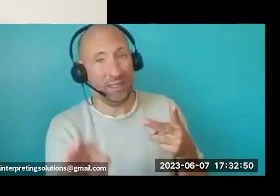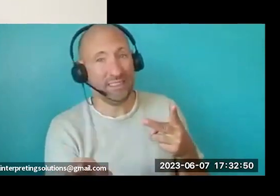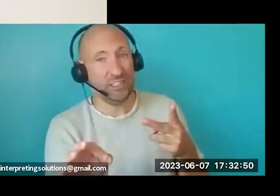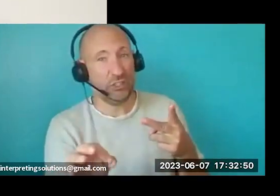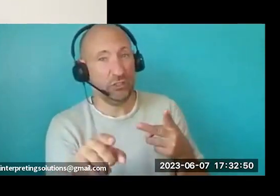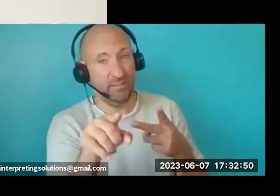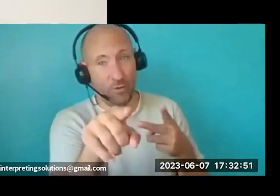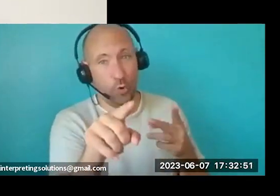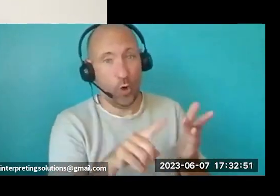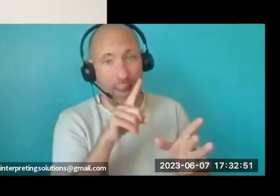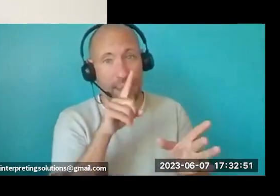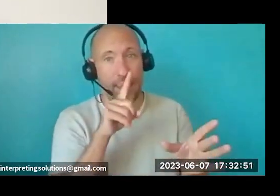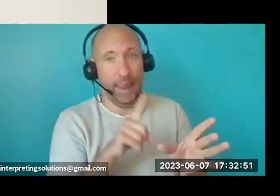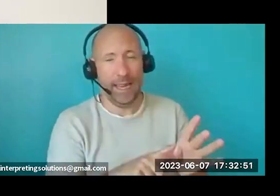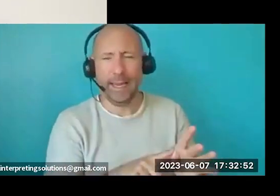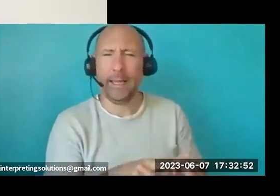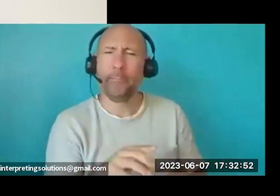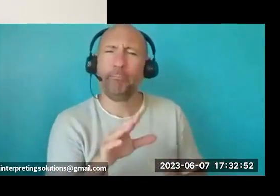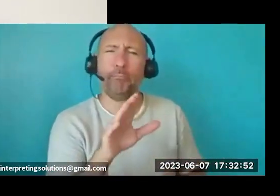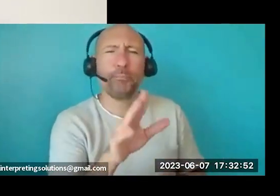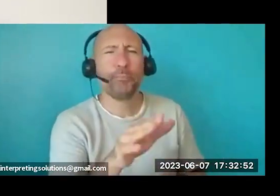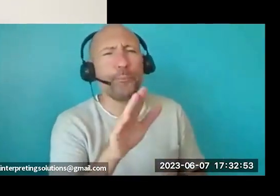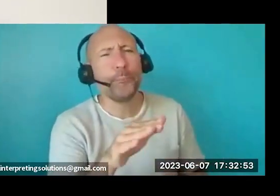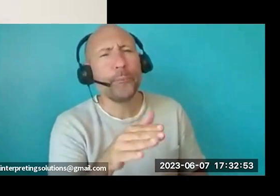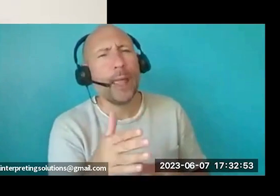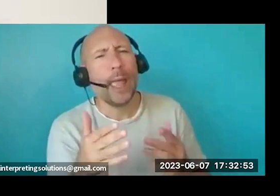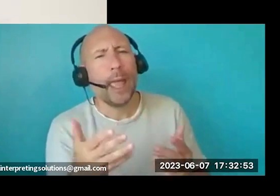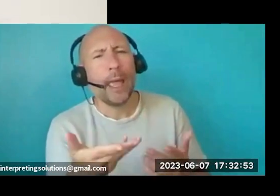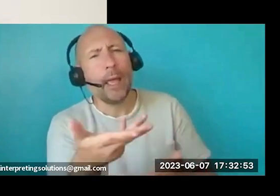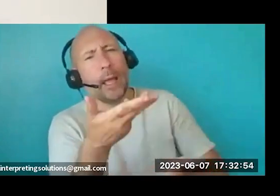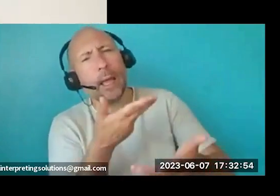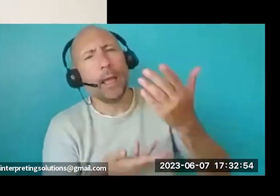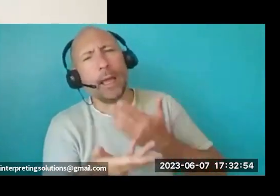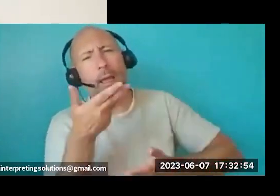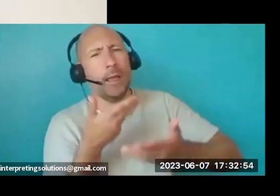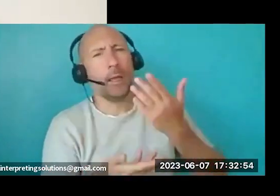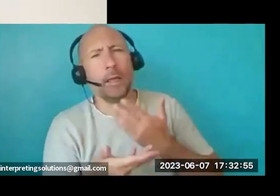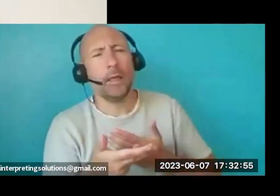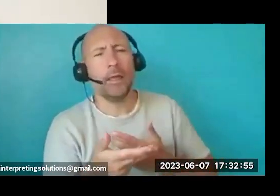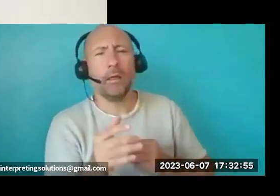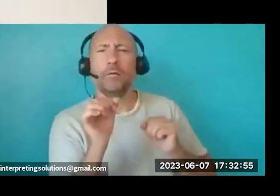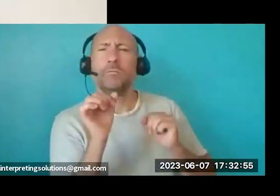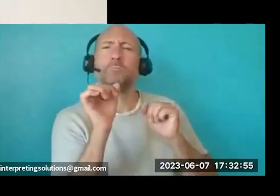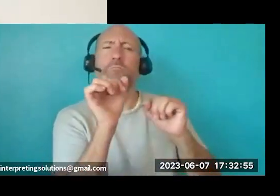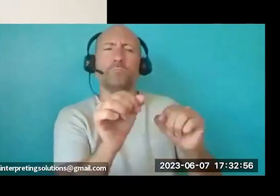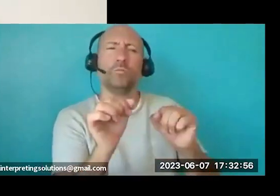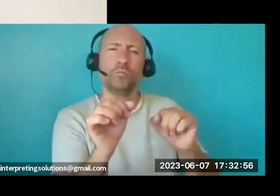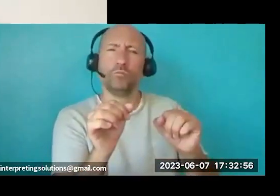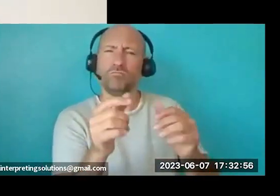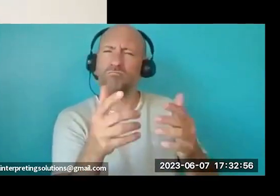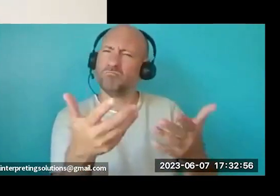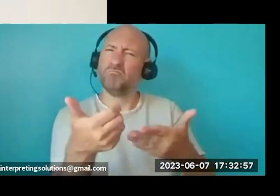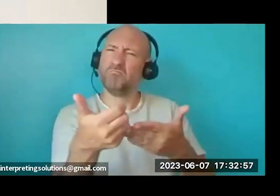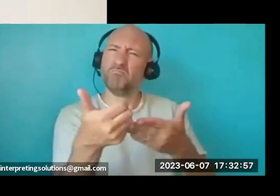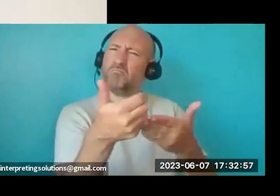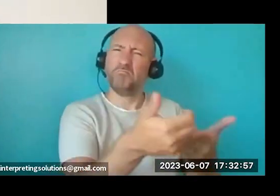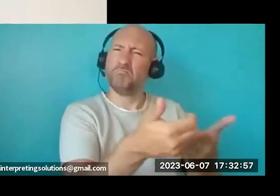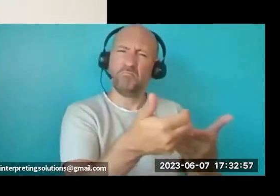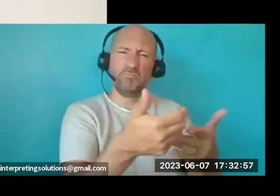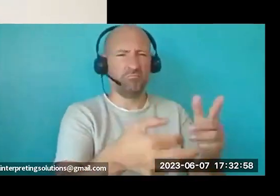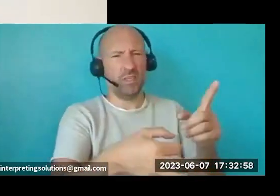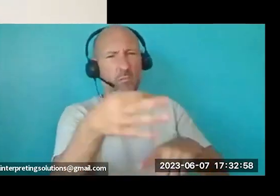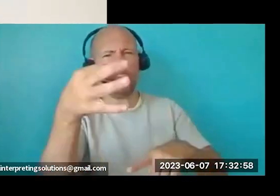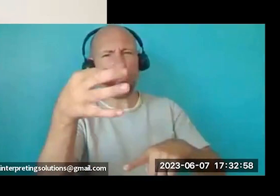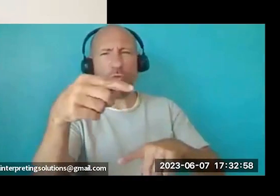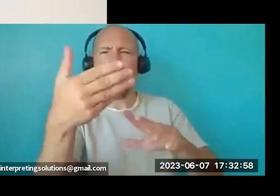asks, would you mind, Lily, talking a bit more about the way by which you support access